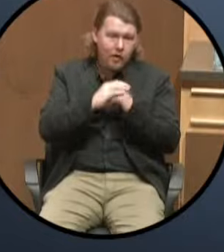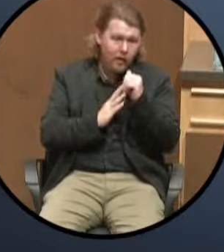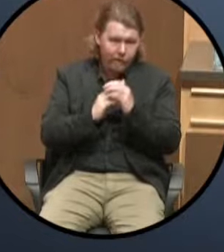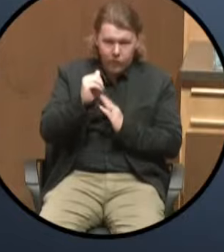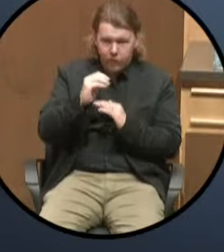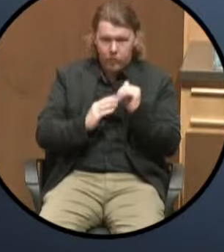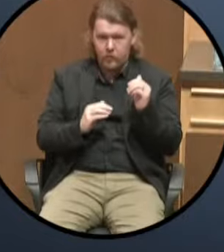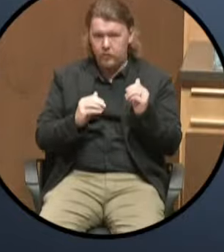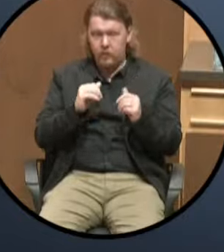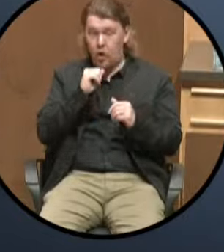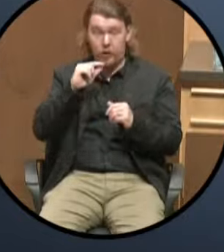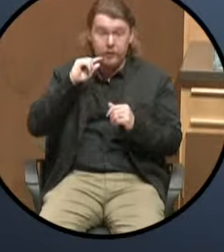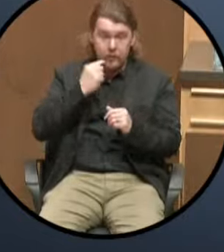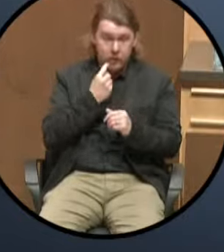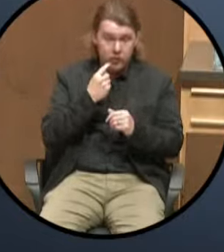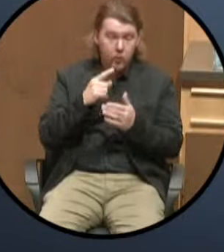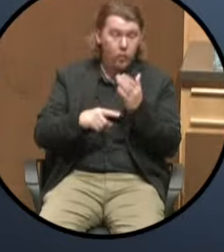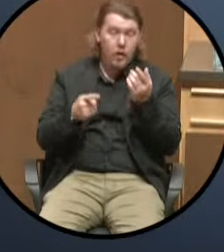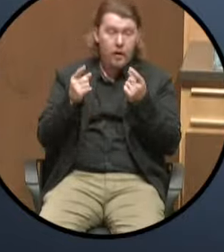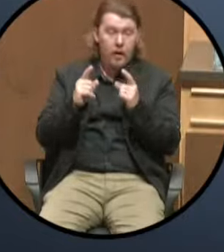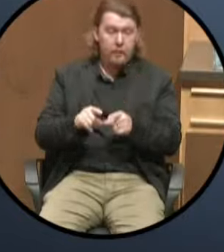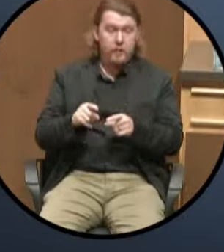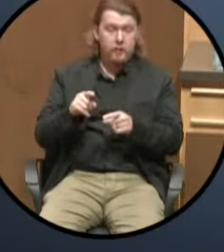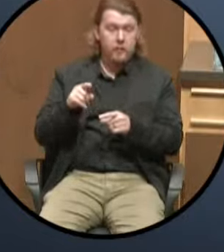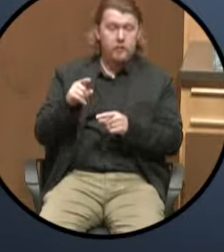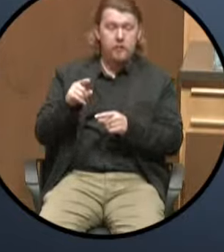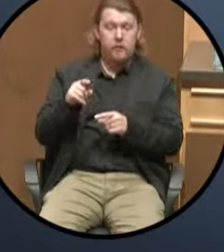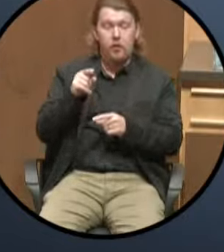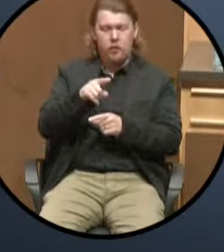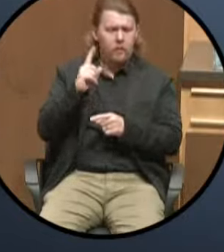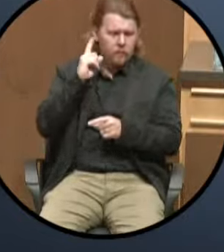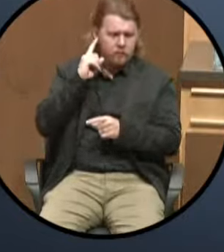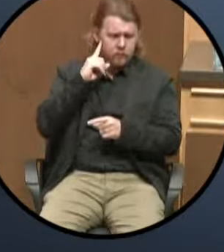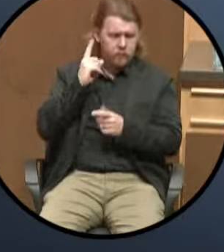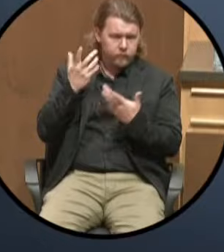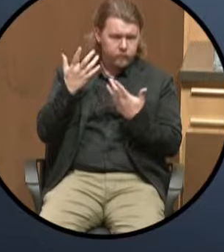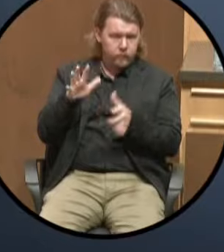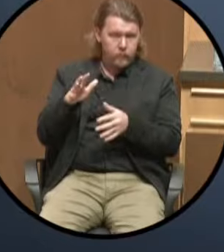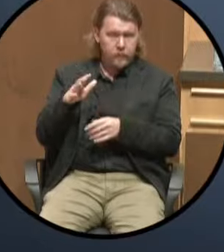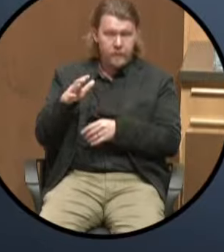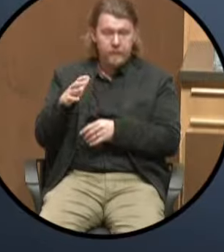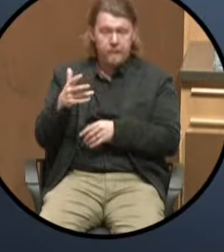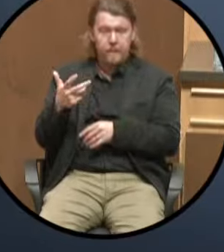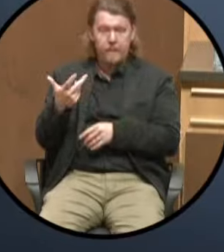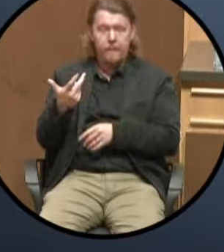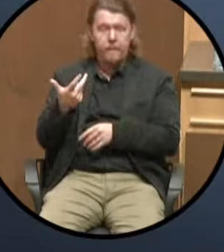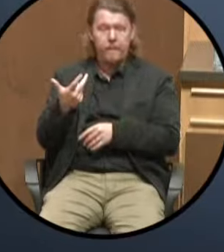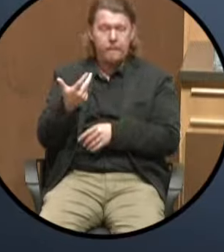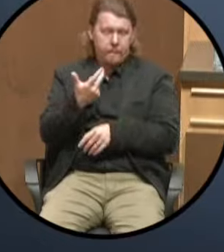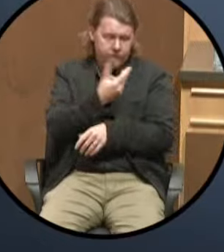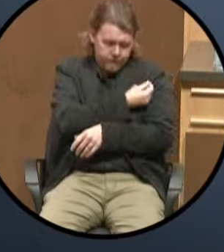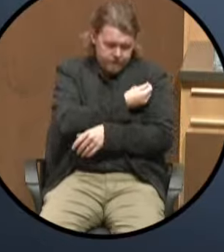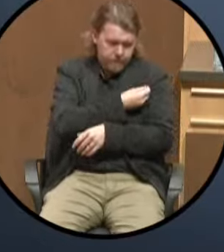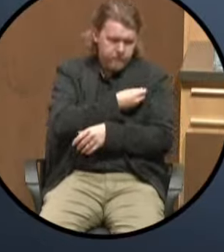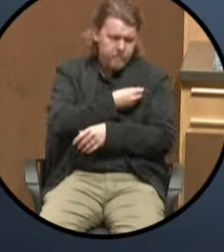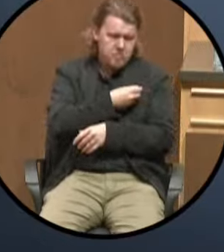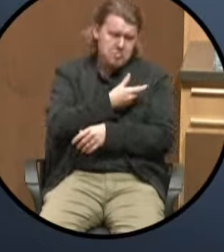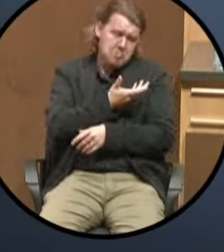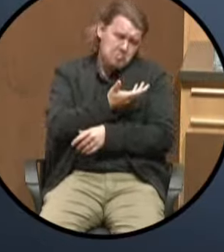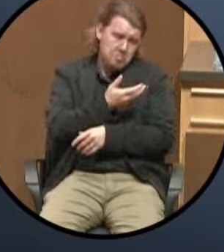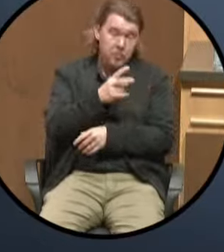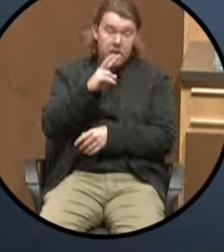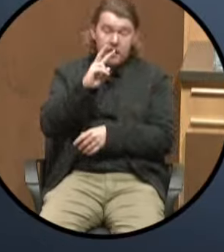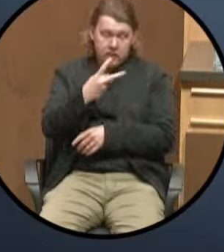serious. And what it ends up happening is these side effects, as you heard, occur more commonly with the second dose